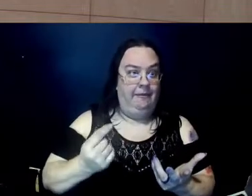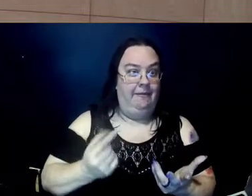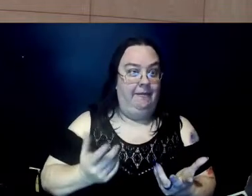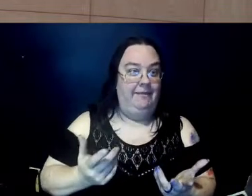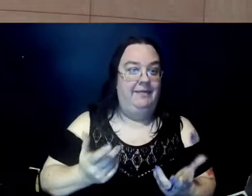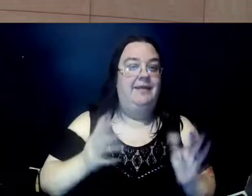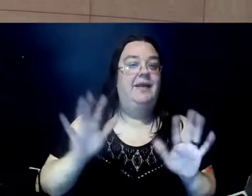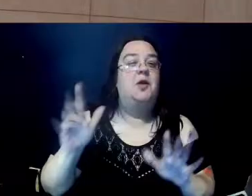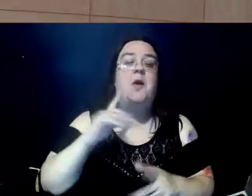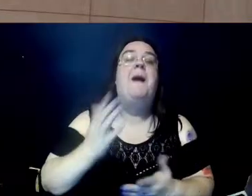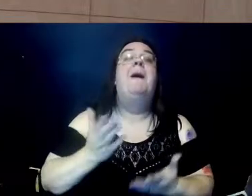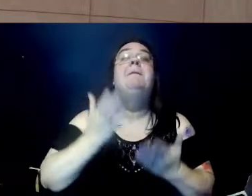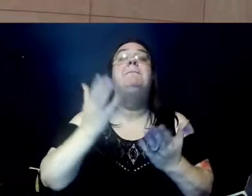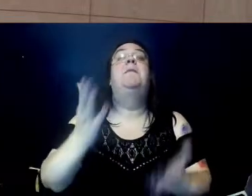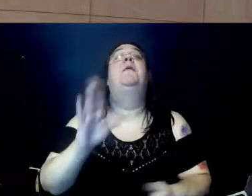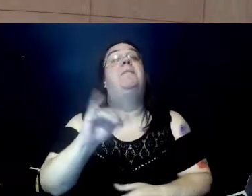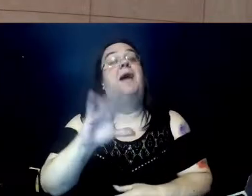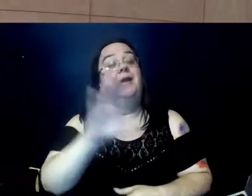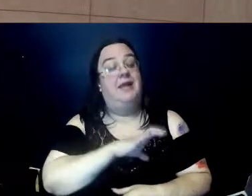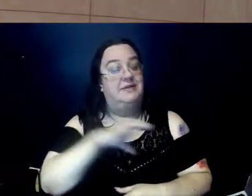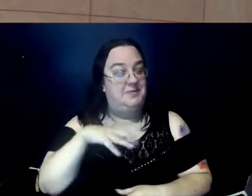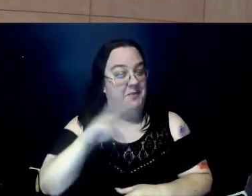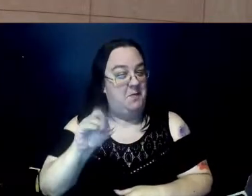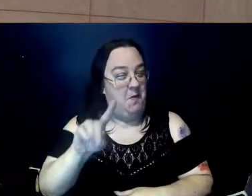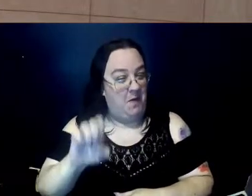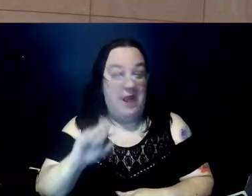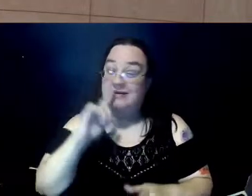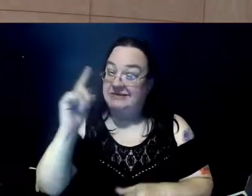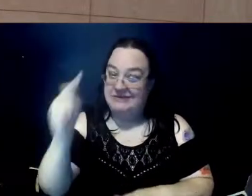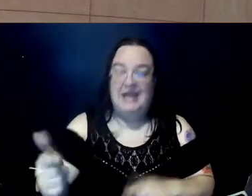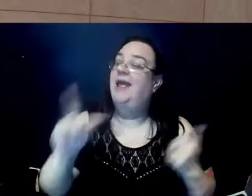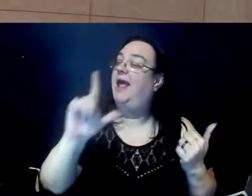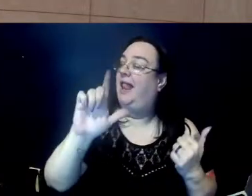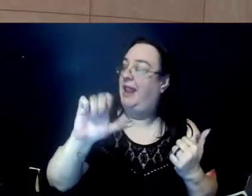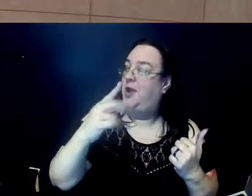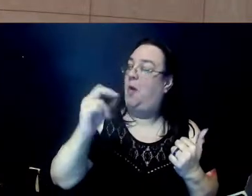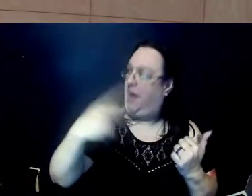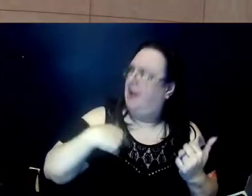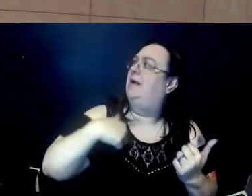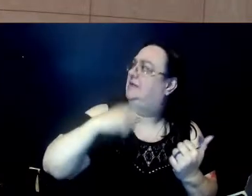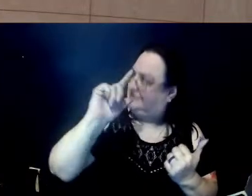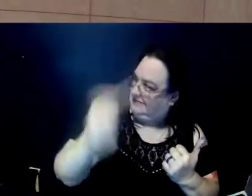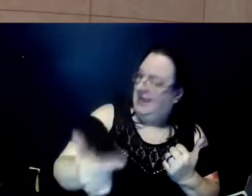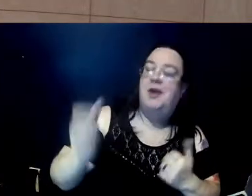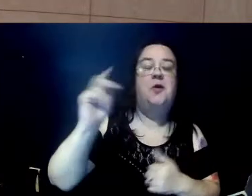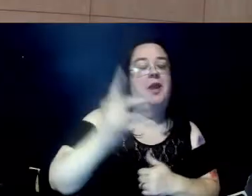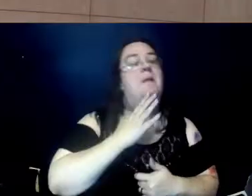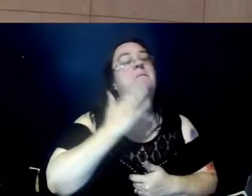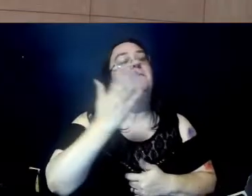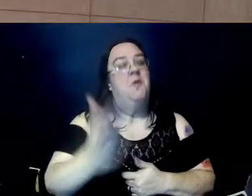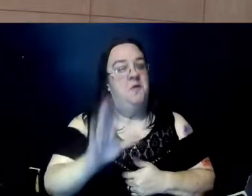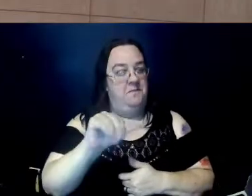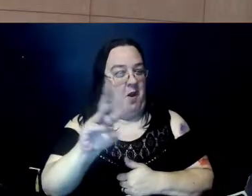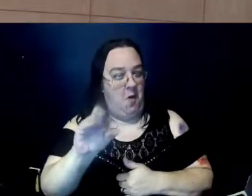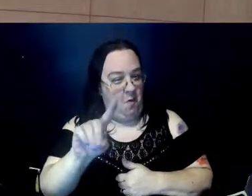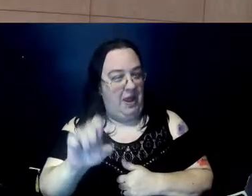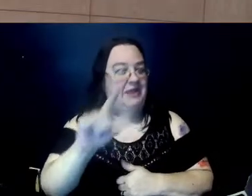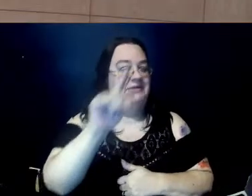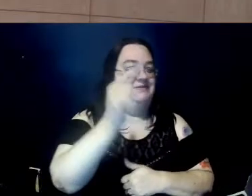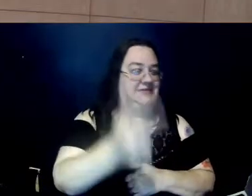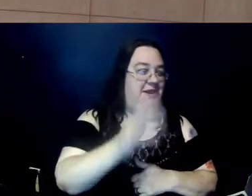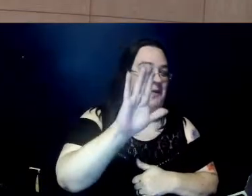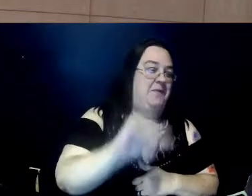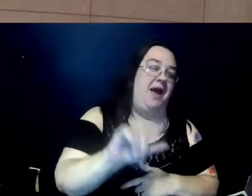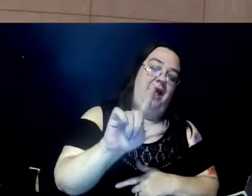so moved by Councilmember Wade. Is there a second? I'll second the motion. All right. It's been moved by Councilmember Wade and seconded by